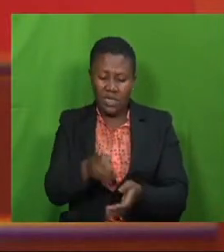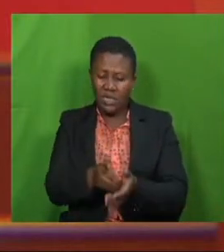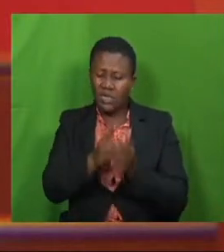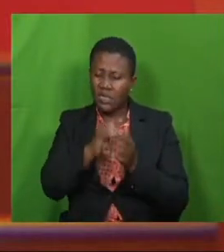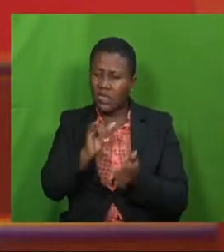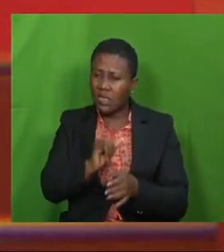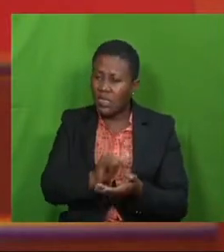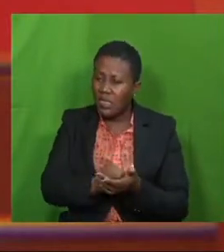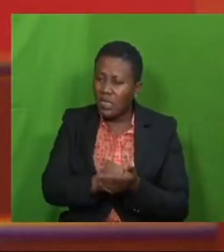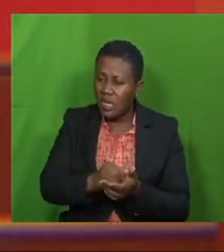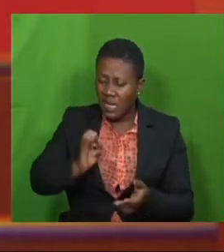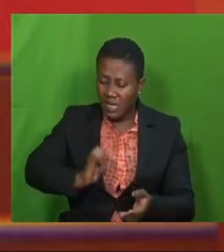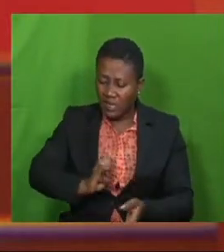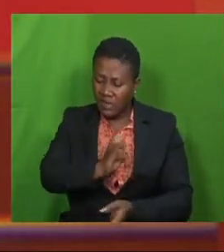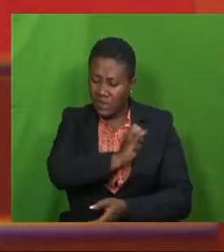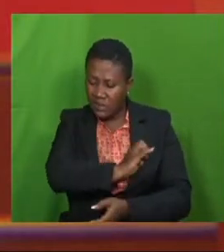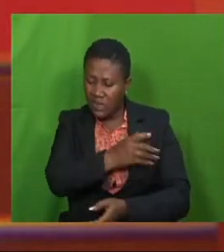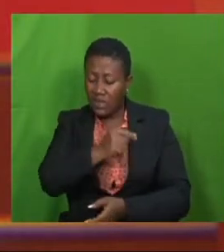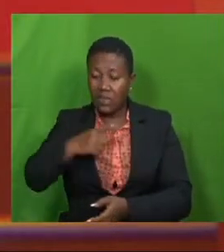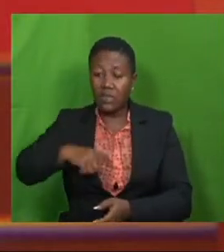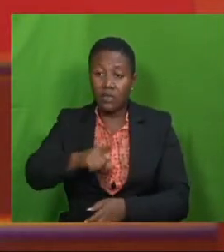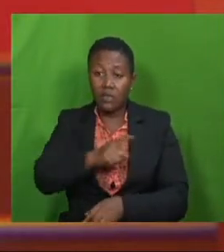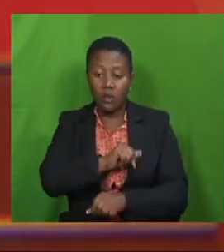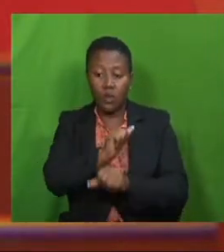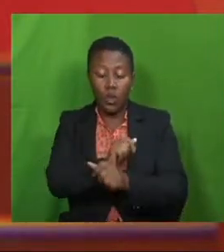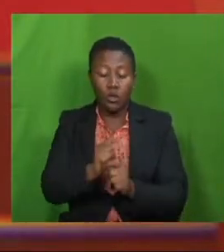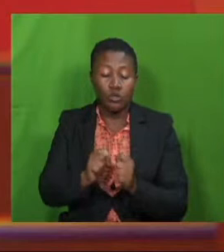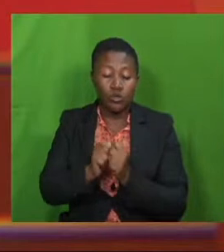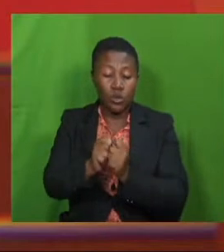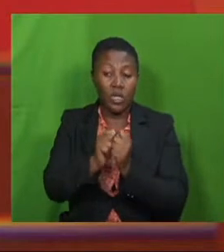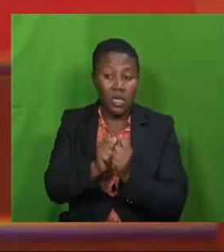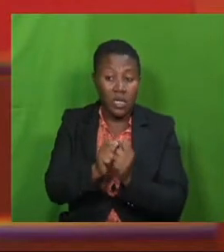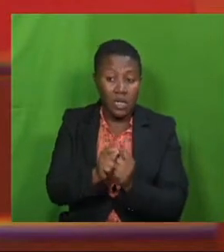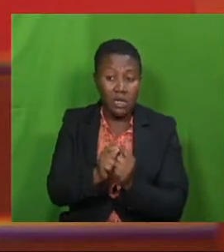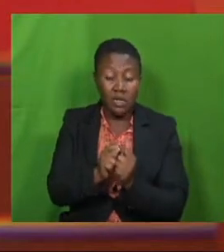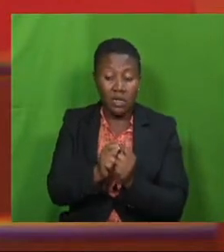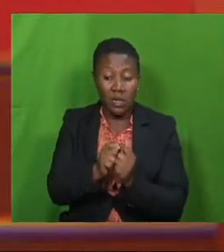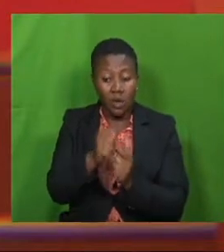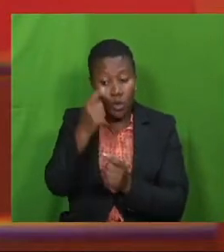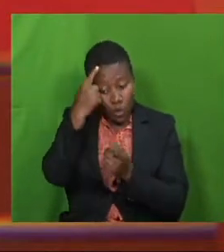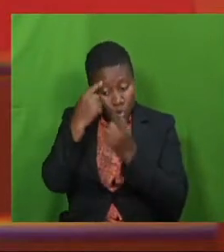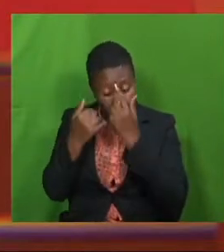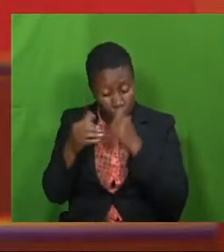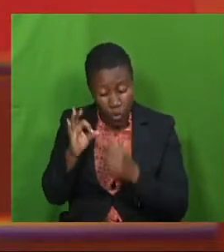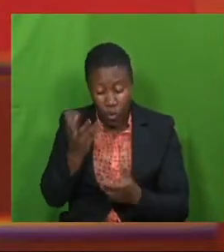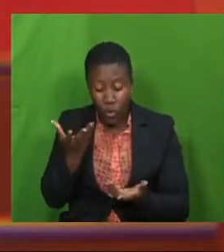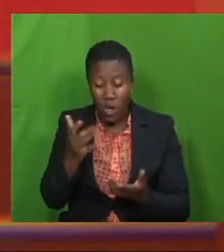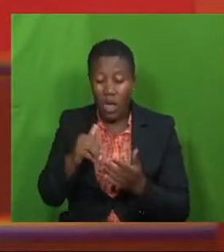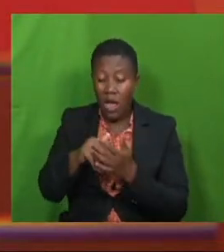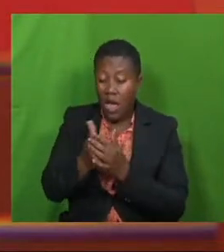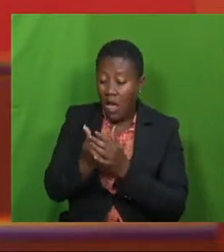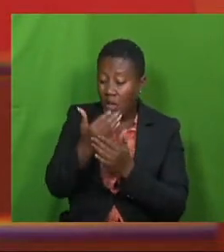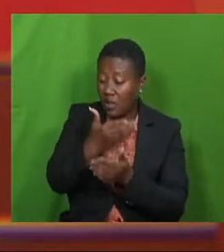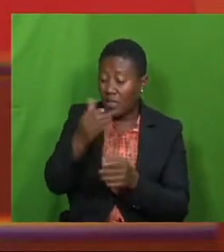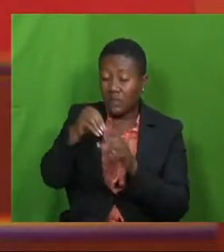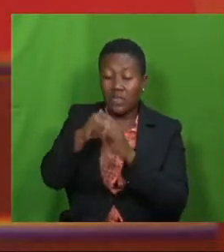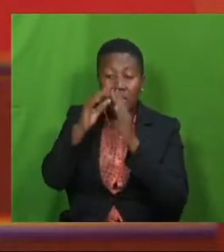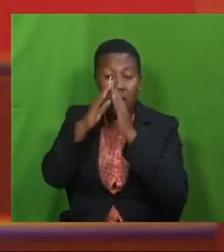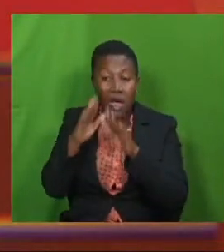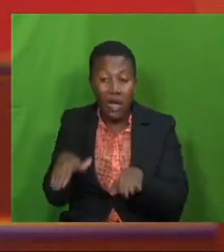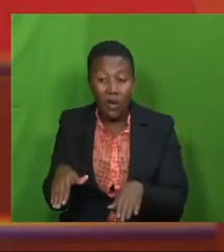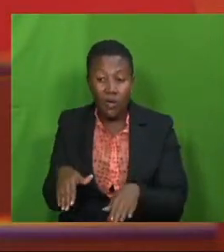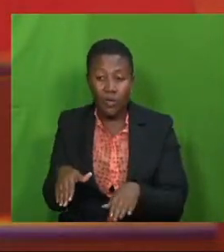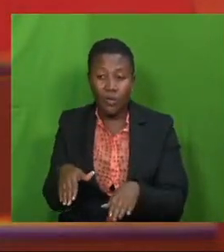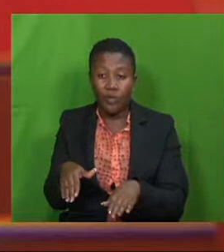work together more than ever before, due to the very composition of the House.